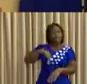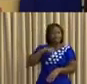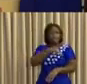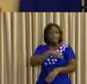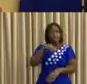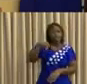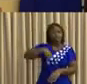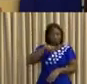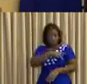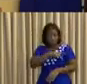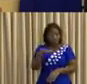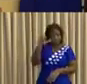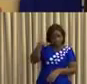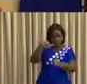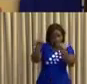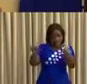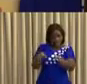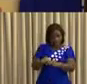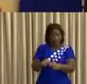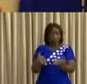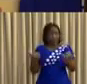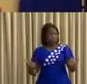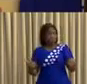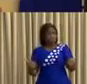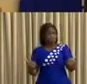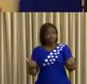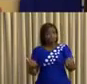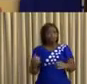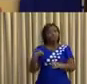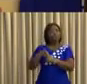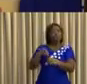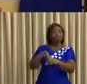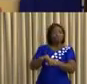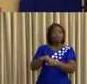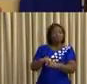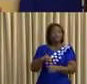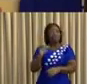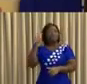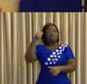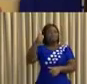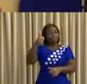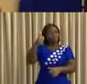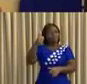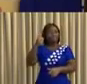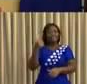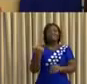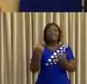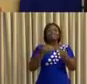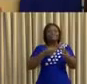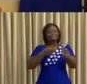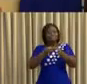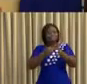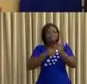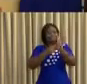parliament of their area. In effect, our vote, our thumb, is the expression of